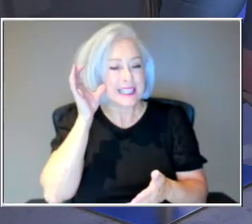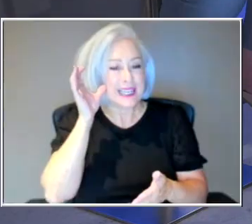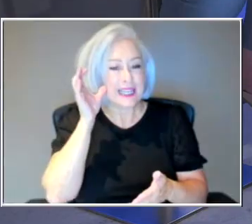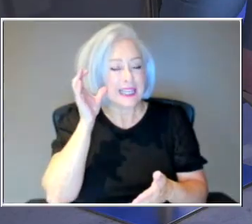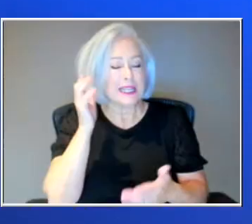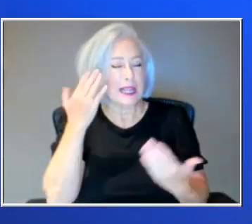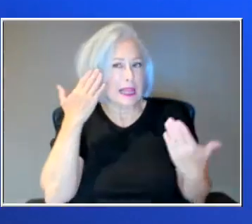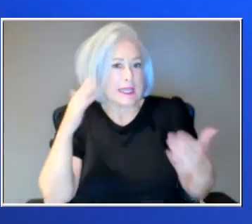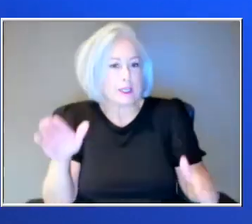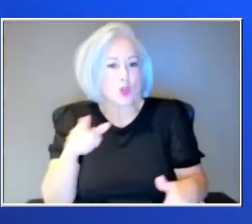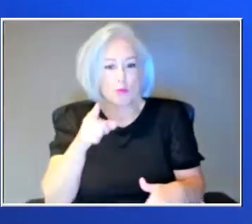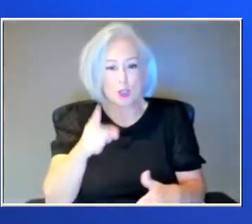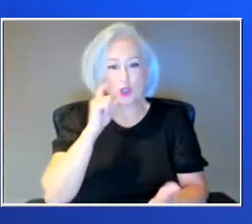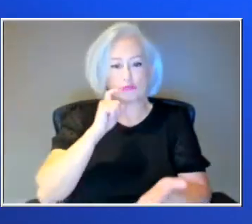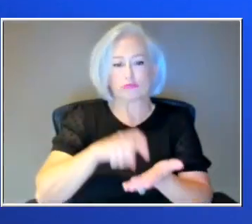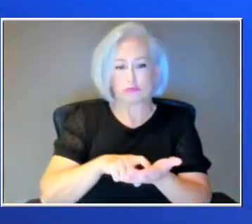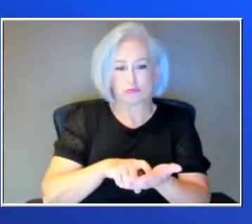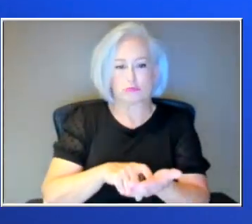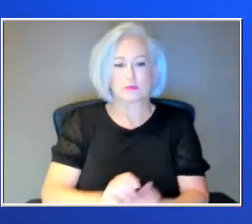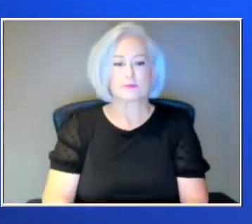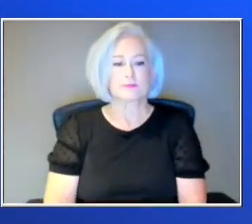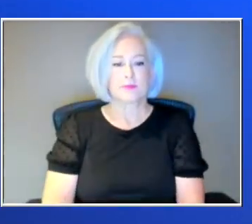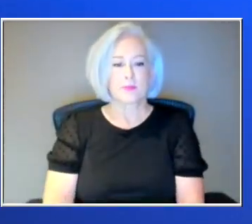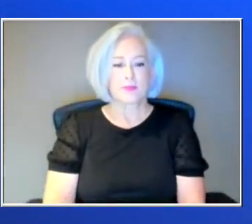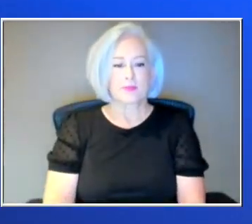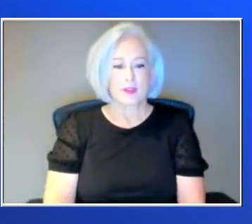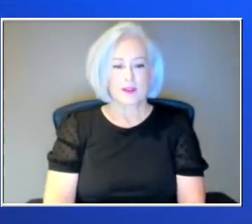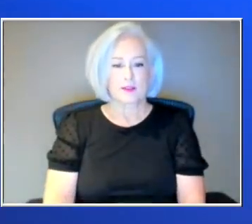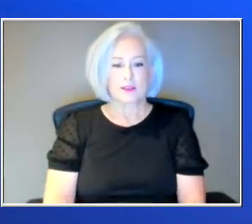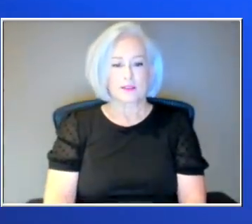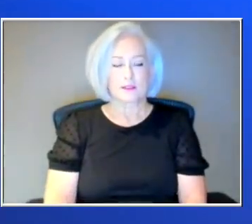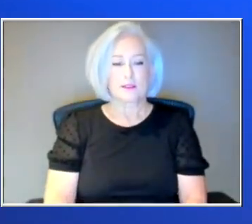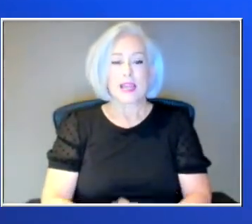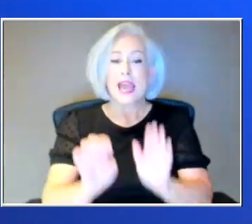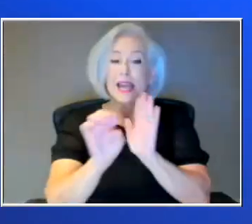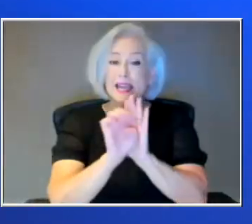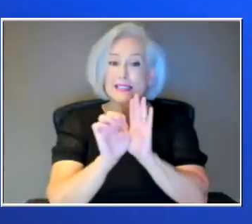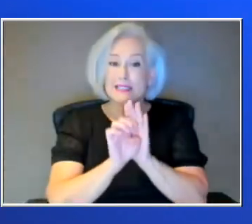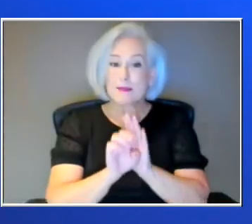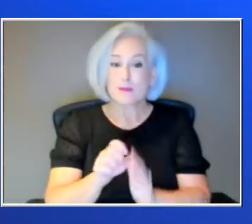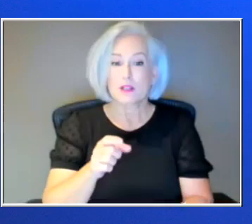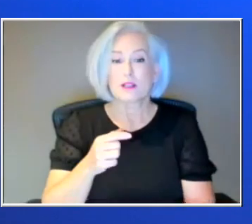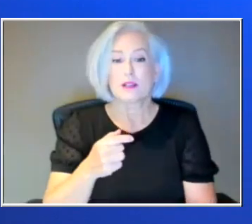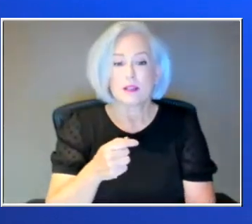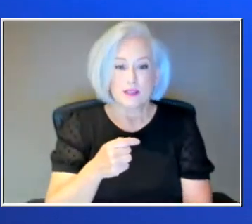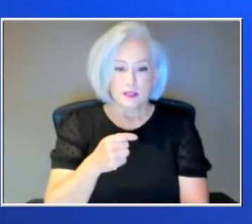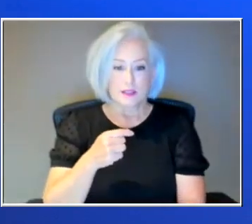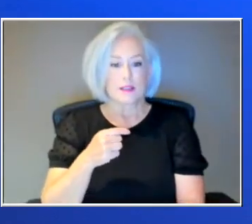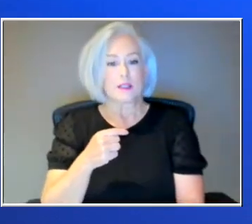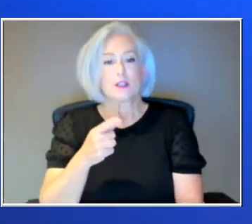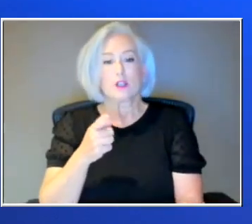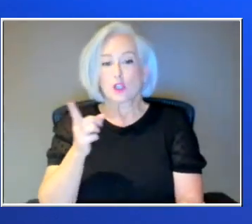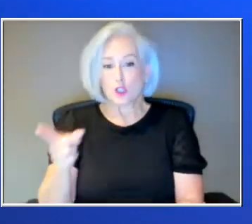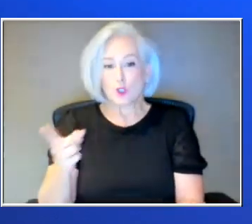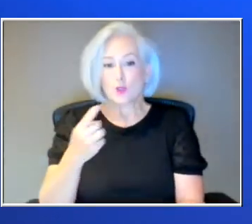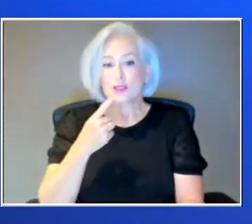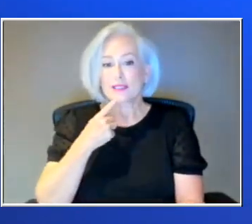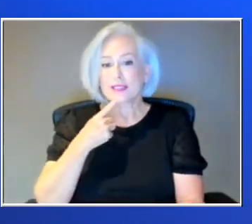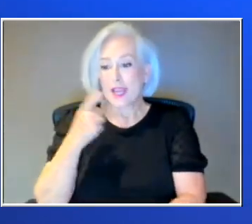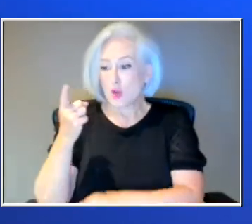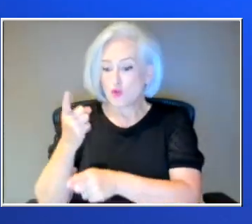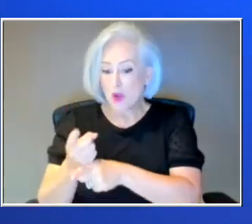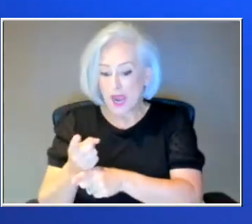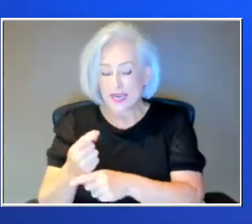Right. There's, like, you say right, but I think you mean left. I mean, just very simple